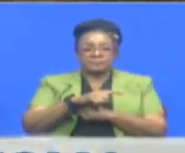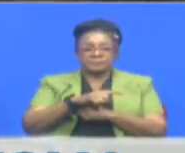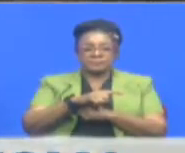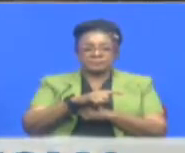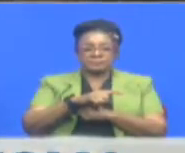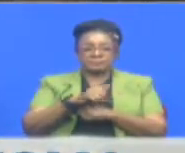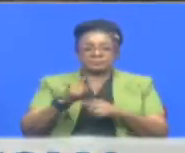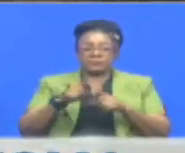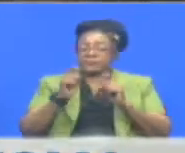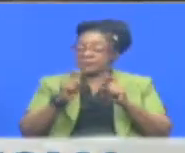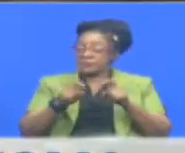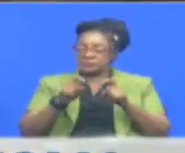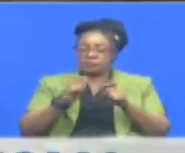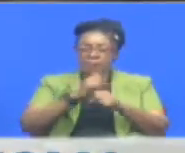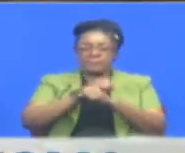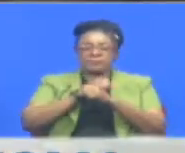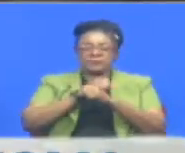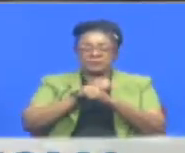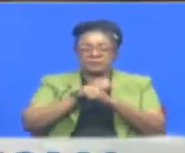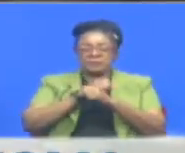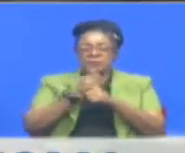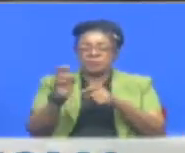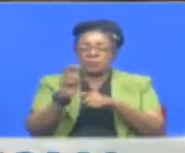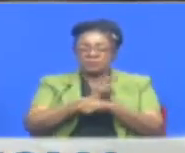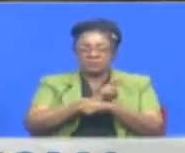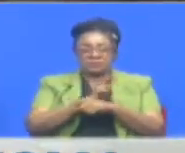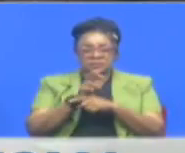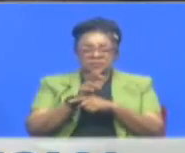to protect key witnesses